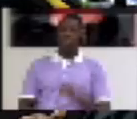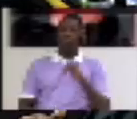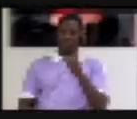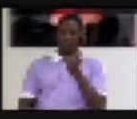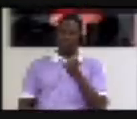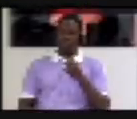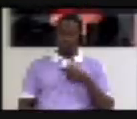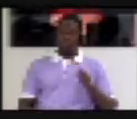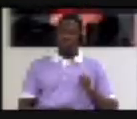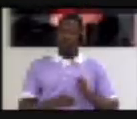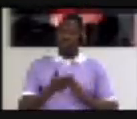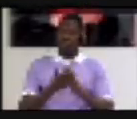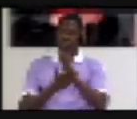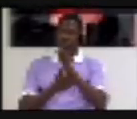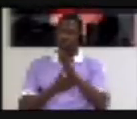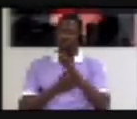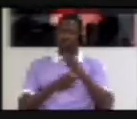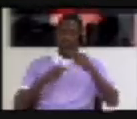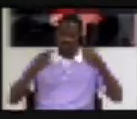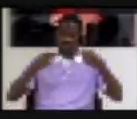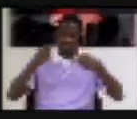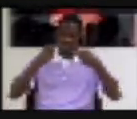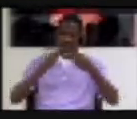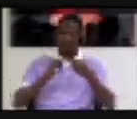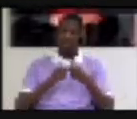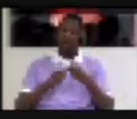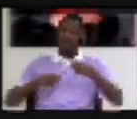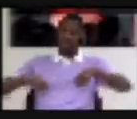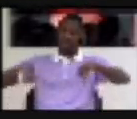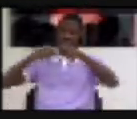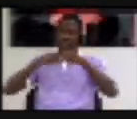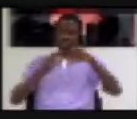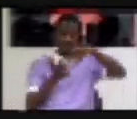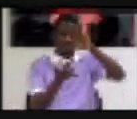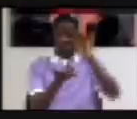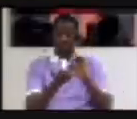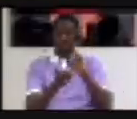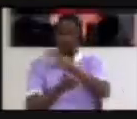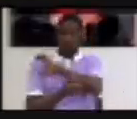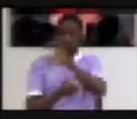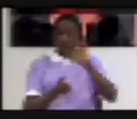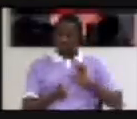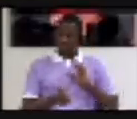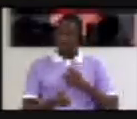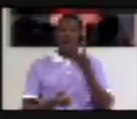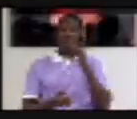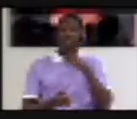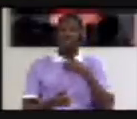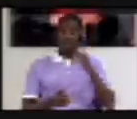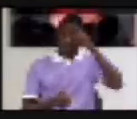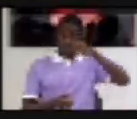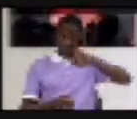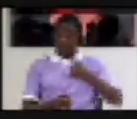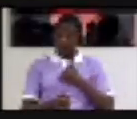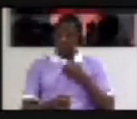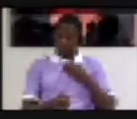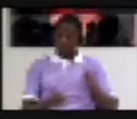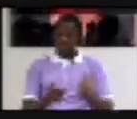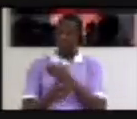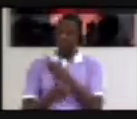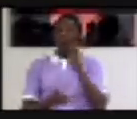go through a process of constituency selection committee. If they endorse you, you go to the